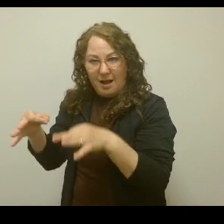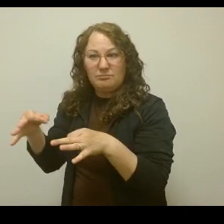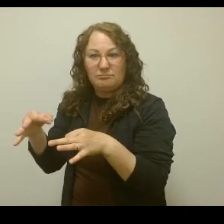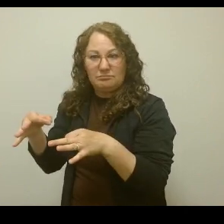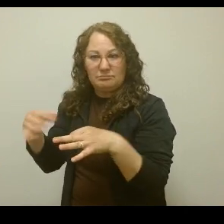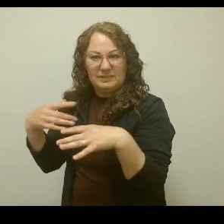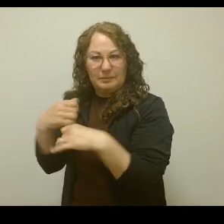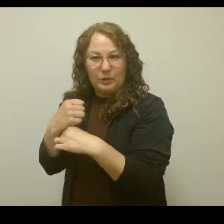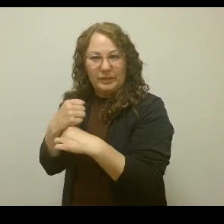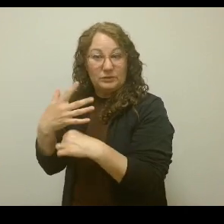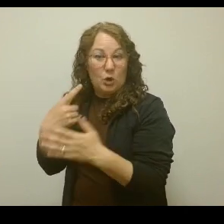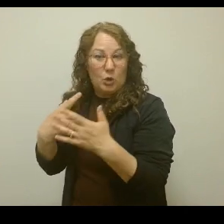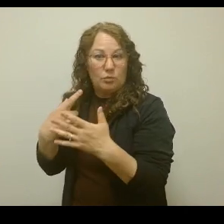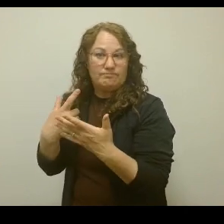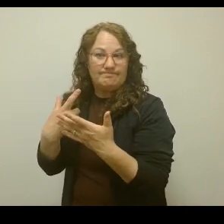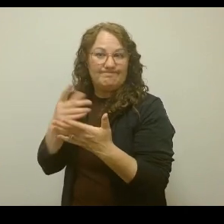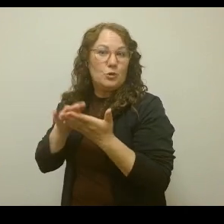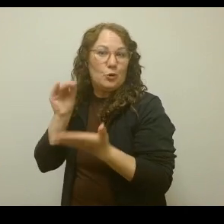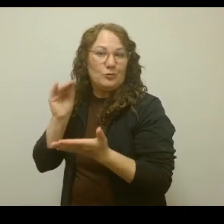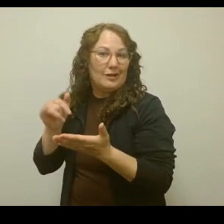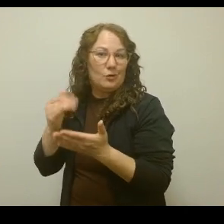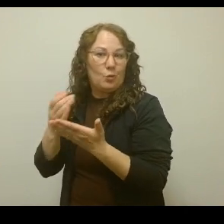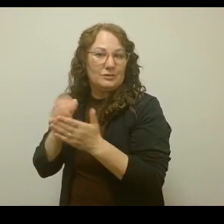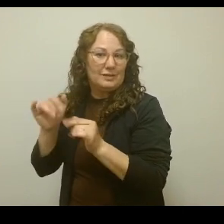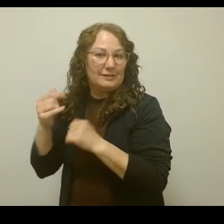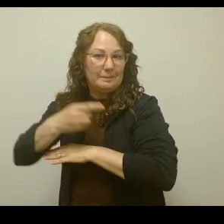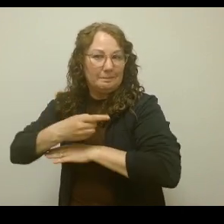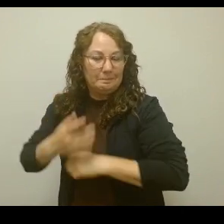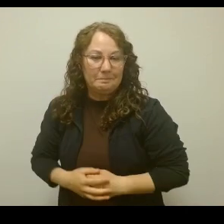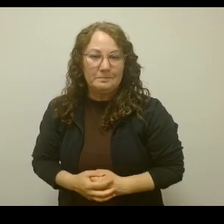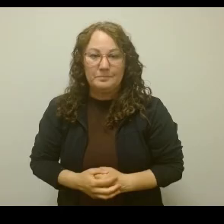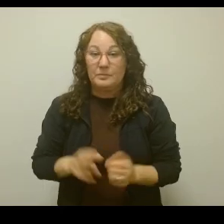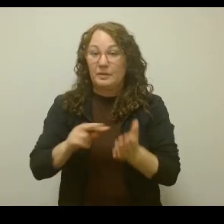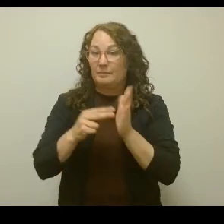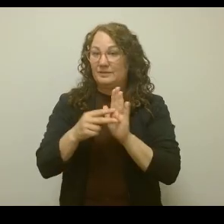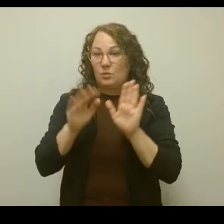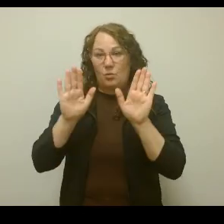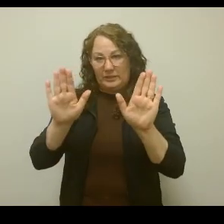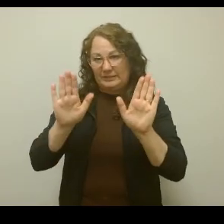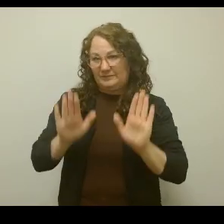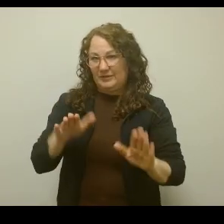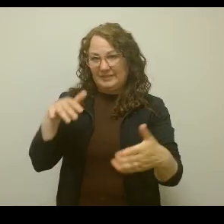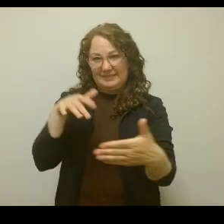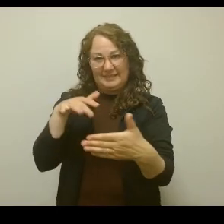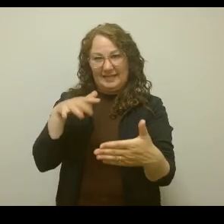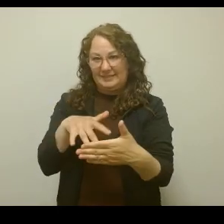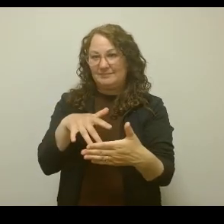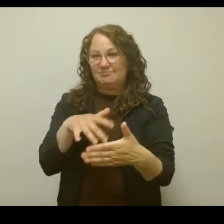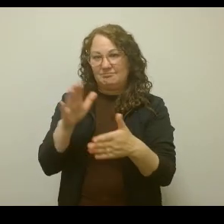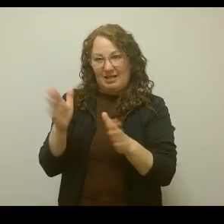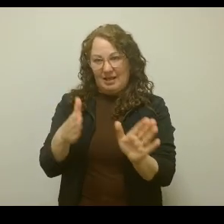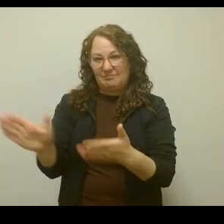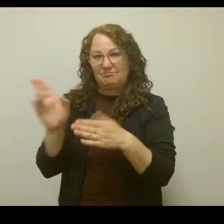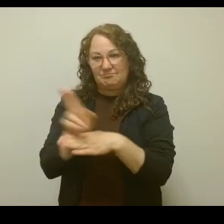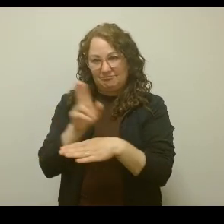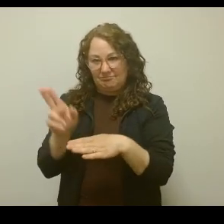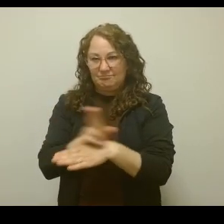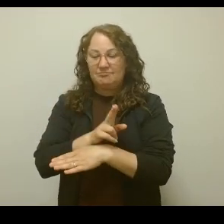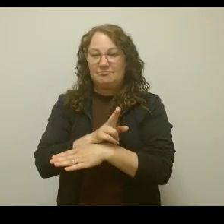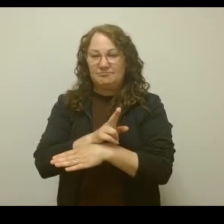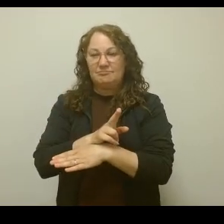you learned during your courses that day, right? So a great study strategy, building